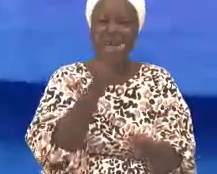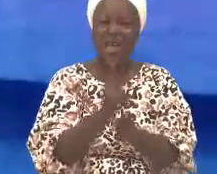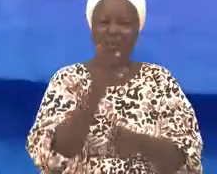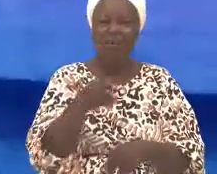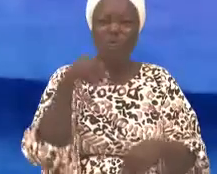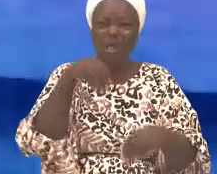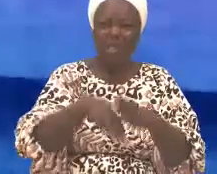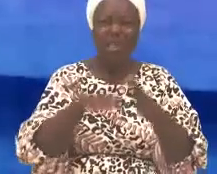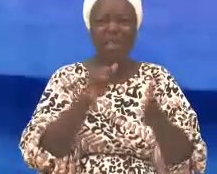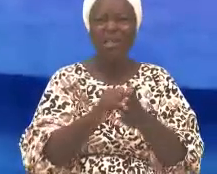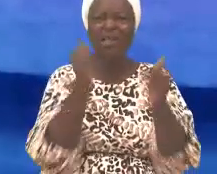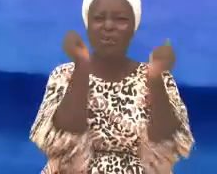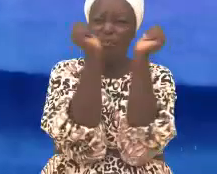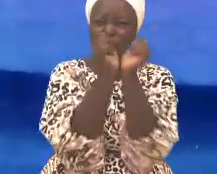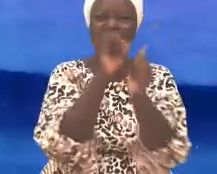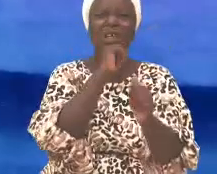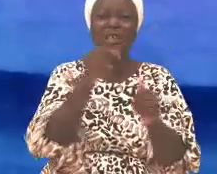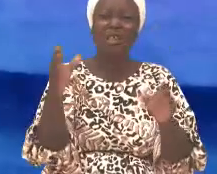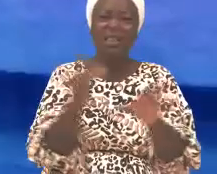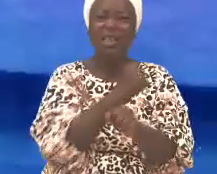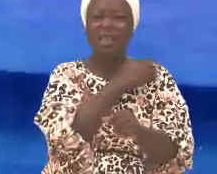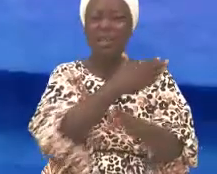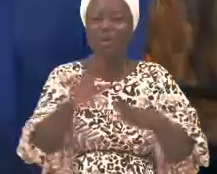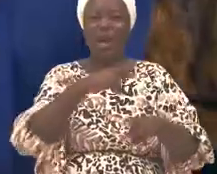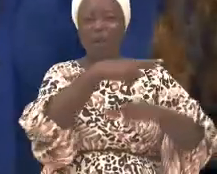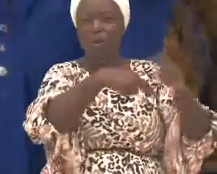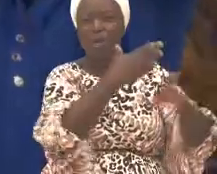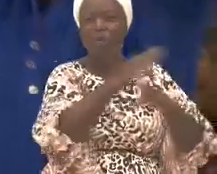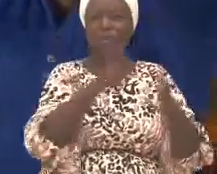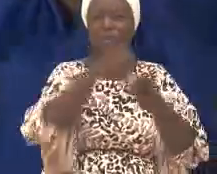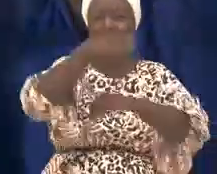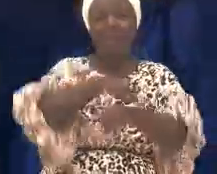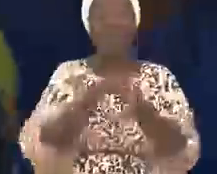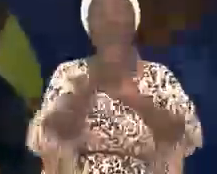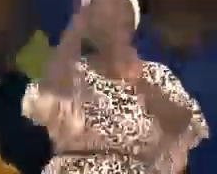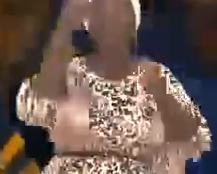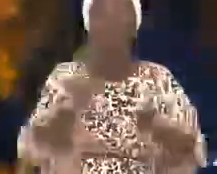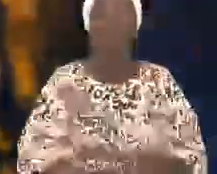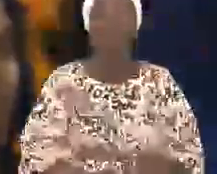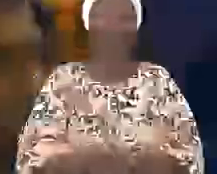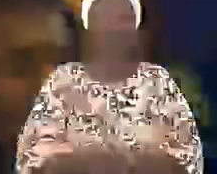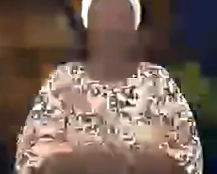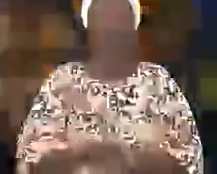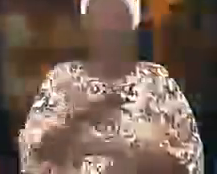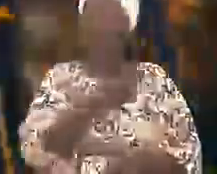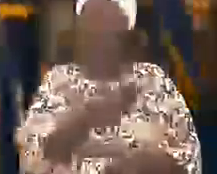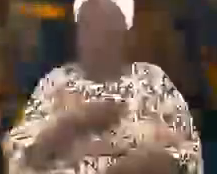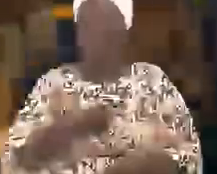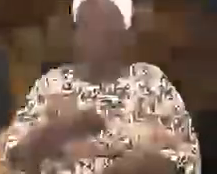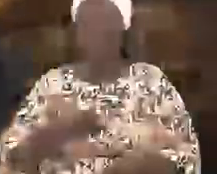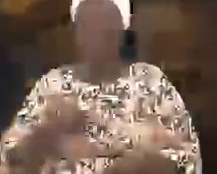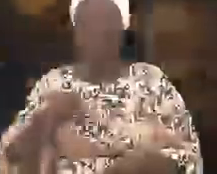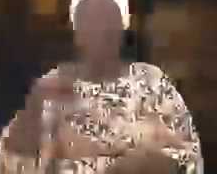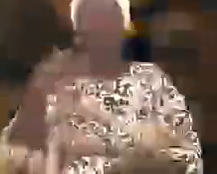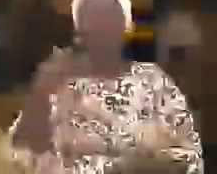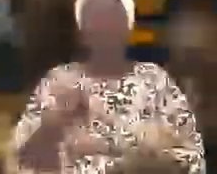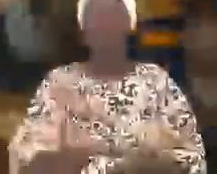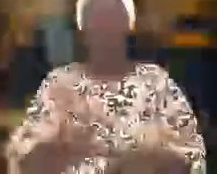that bondage is rolled away tonight in Jesus' name. And the